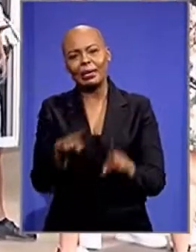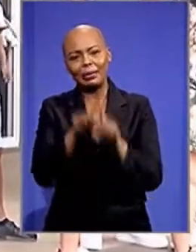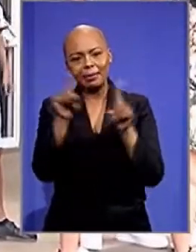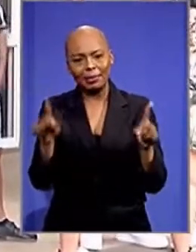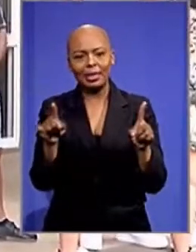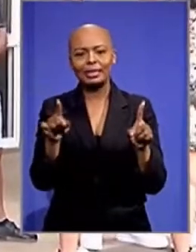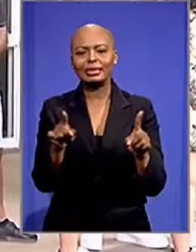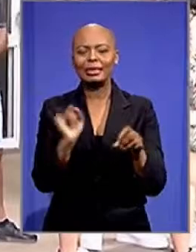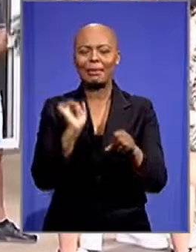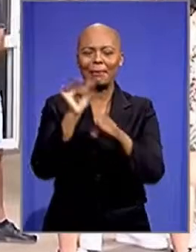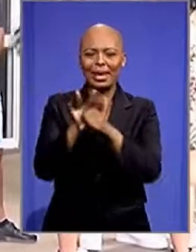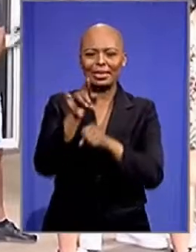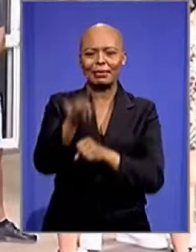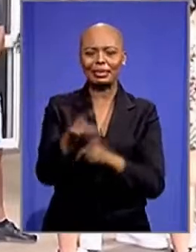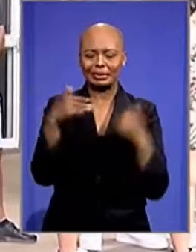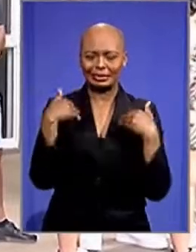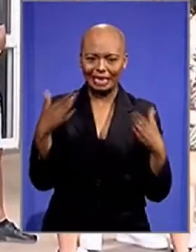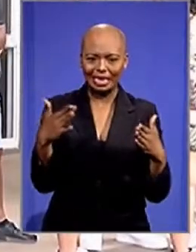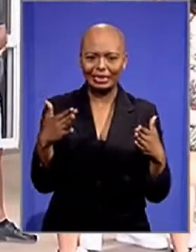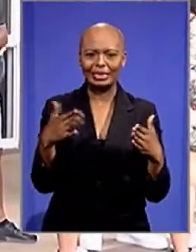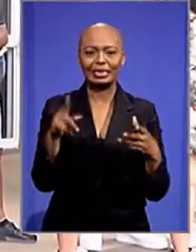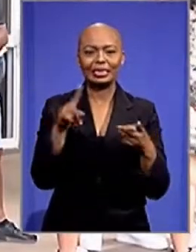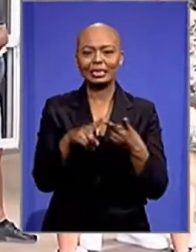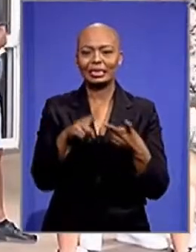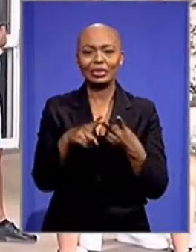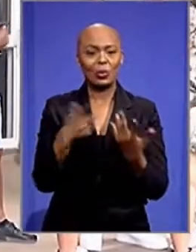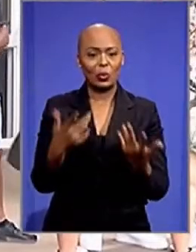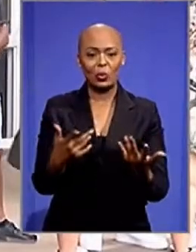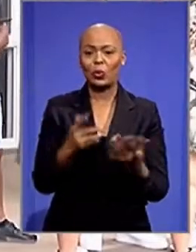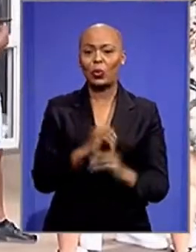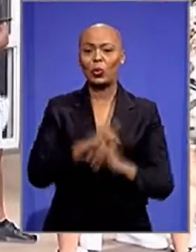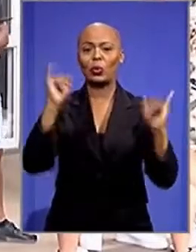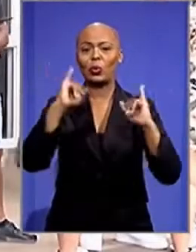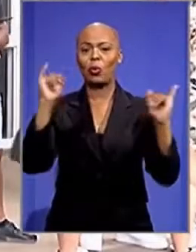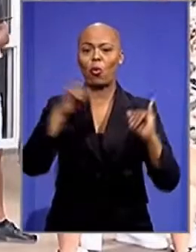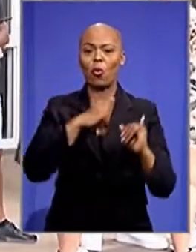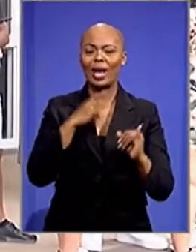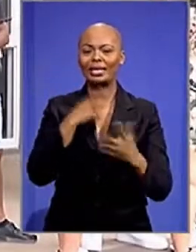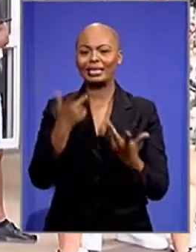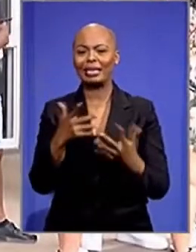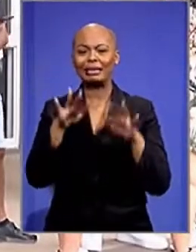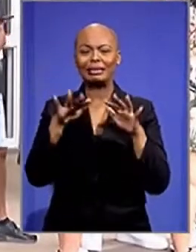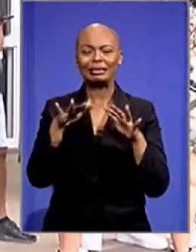during the pandemic in the beginning of the year, and also throughout the year. There's constant disruptions and everything, which was